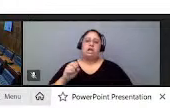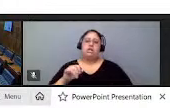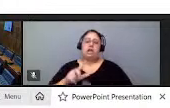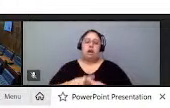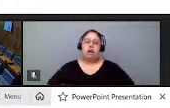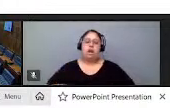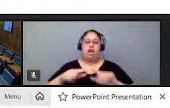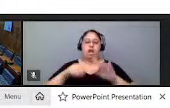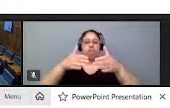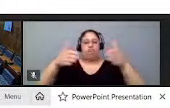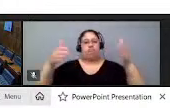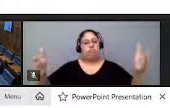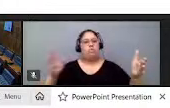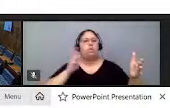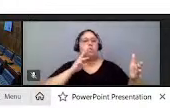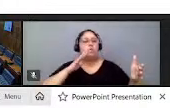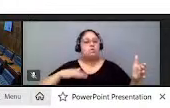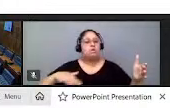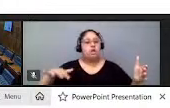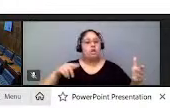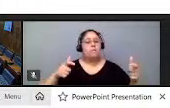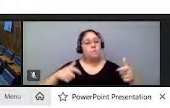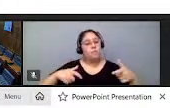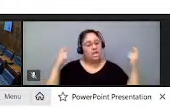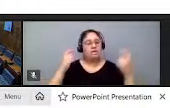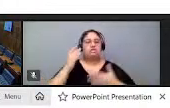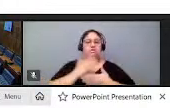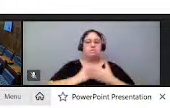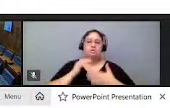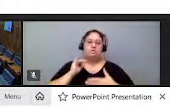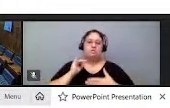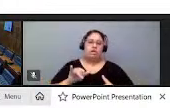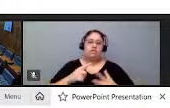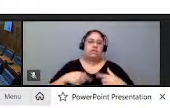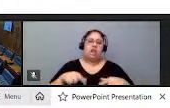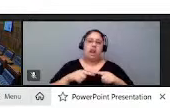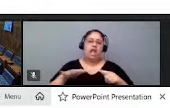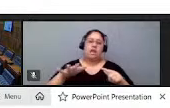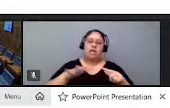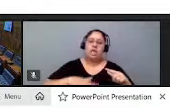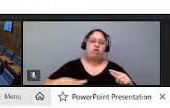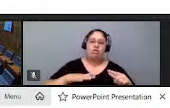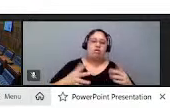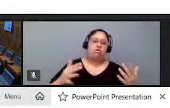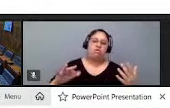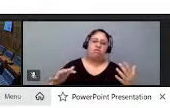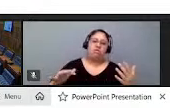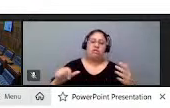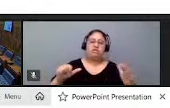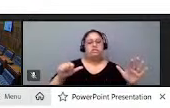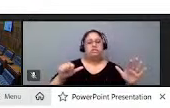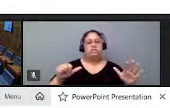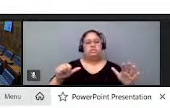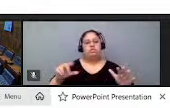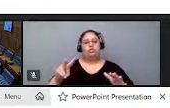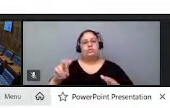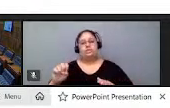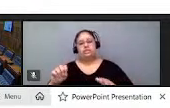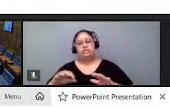of which the water area is the biggest component thereof the land area is roughly 620